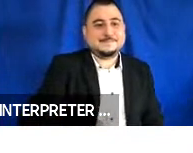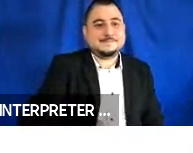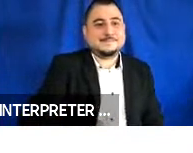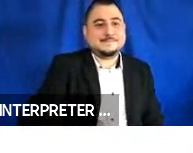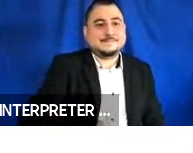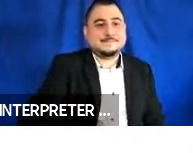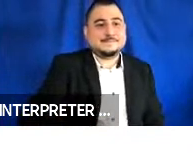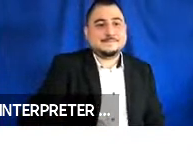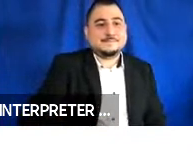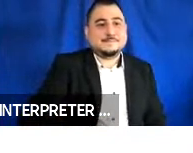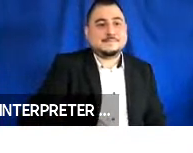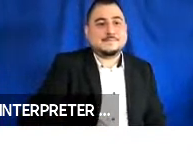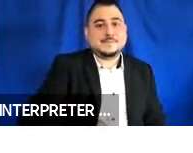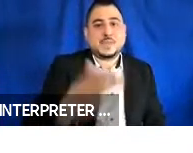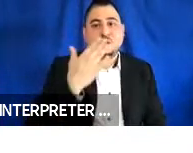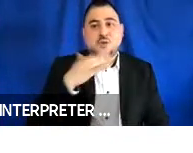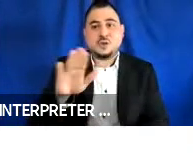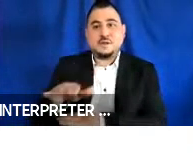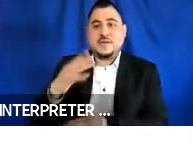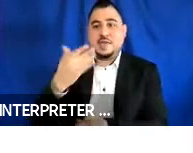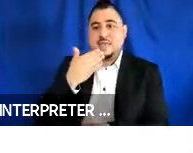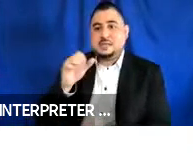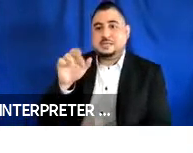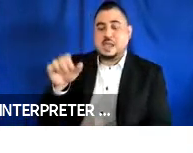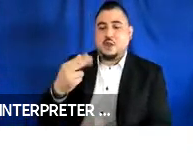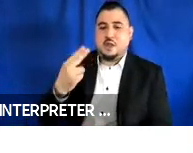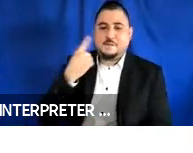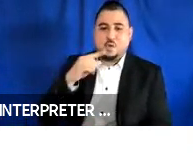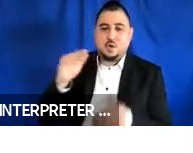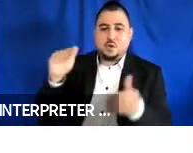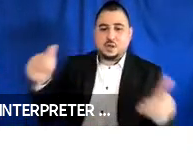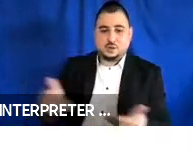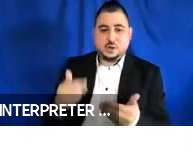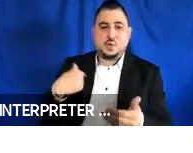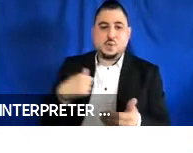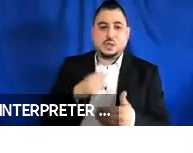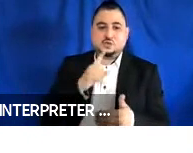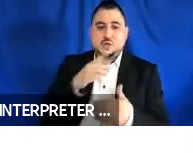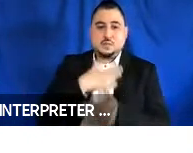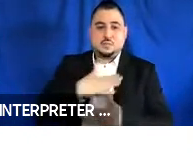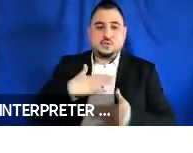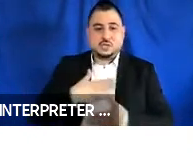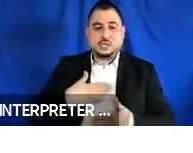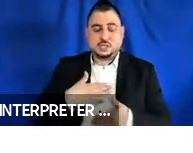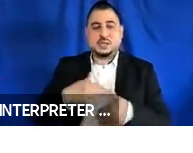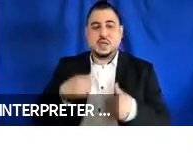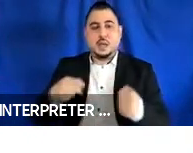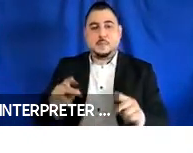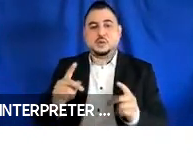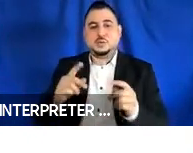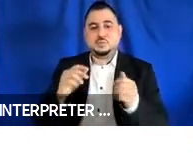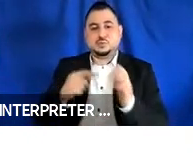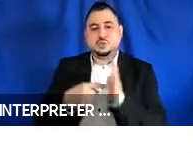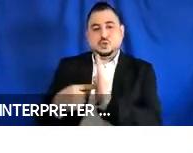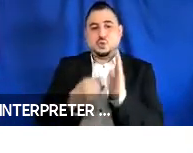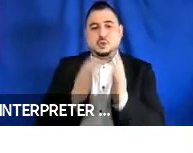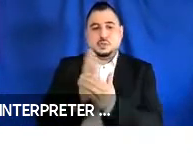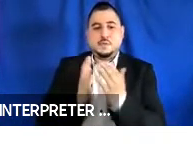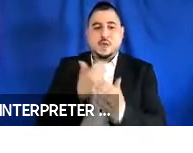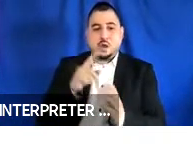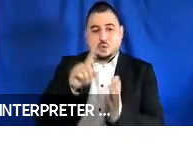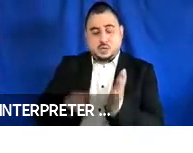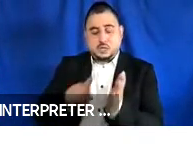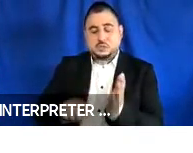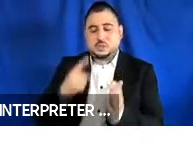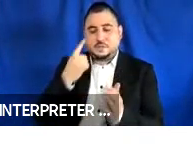Good afternoon, and thank you, Sarah, for the introduction. We truly appreciate the opportunity to present some of our research with you today at the